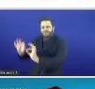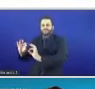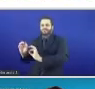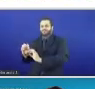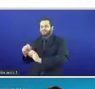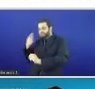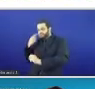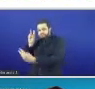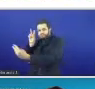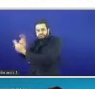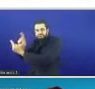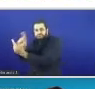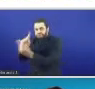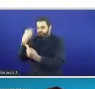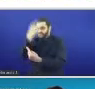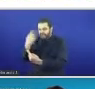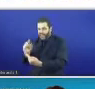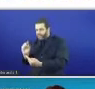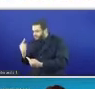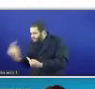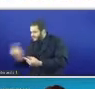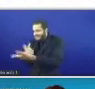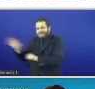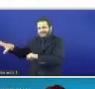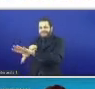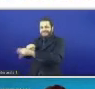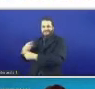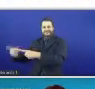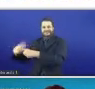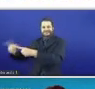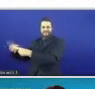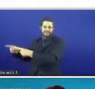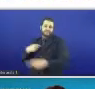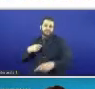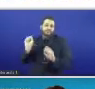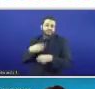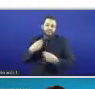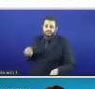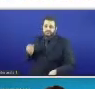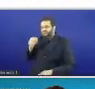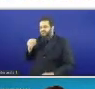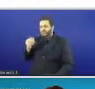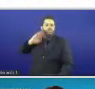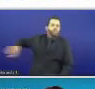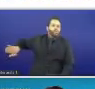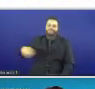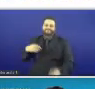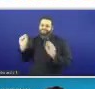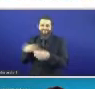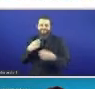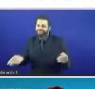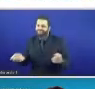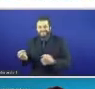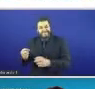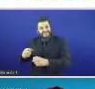other girls who may need support from our side. So I think this is particularly important. Of course, we start